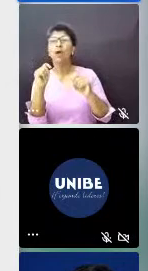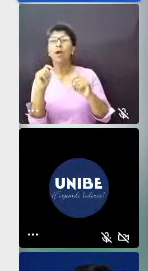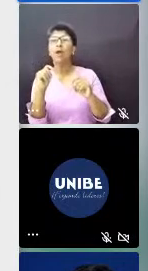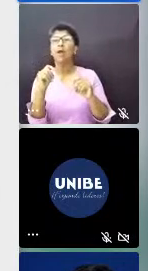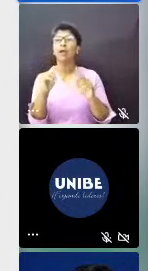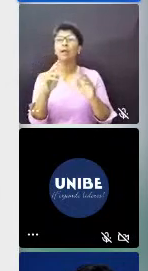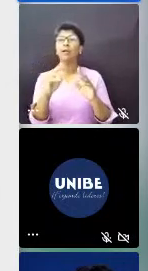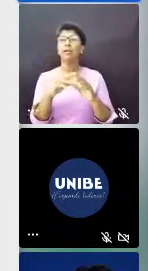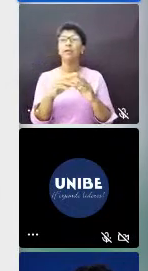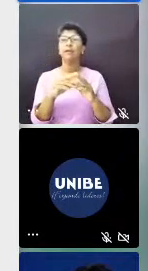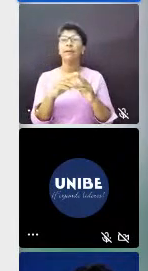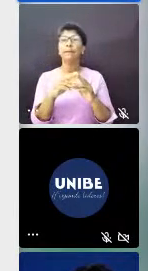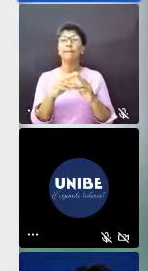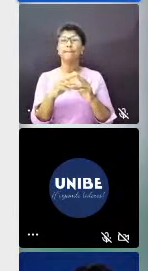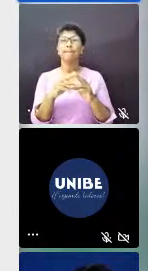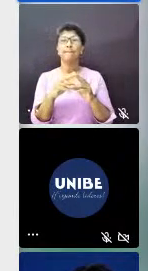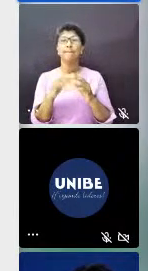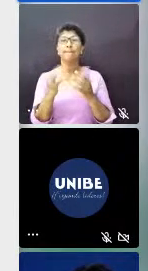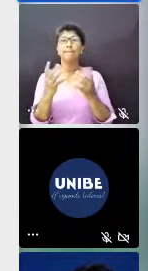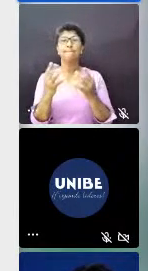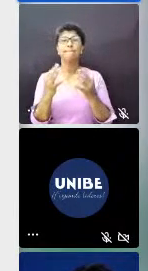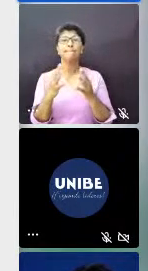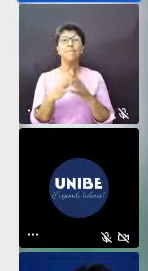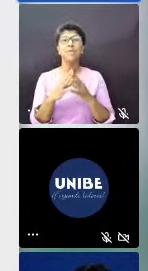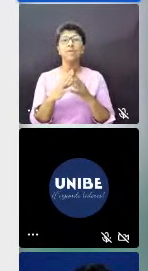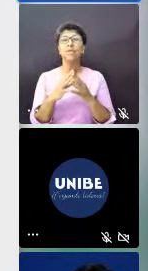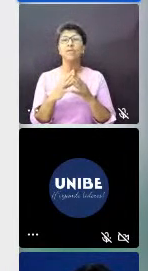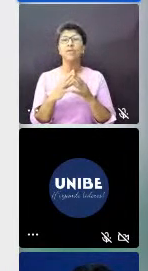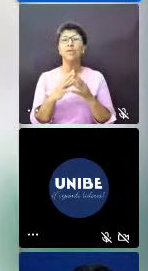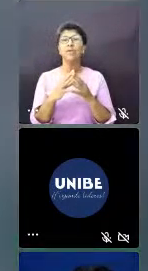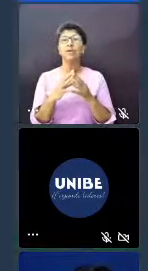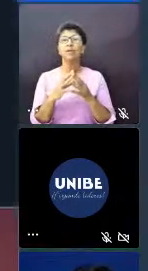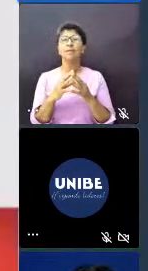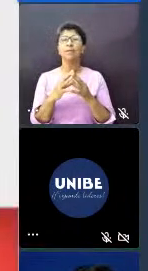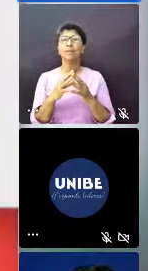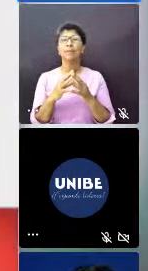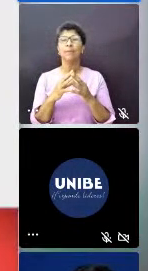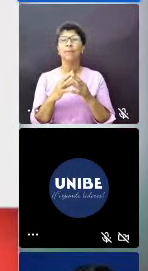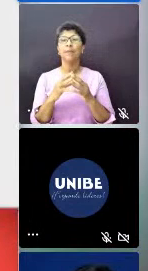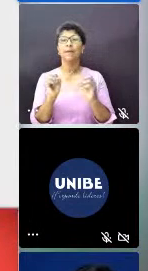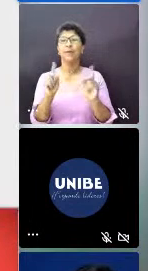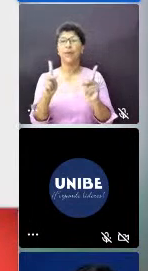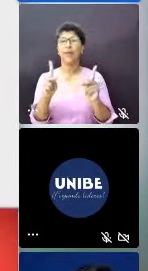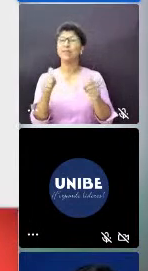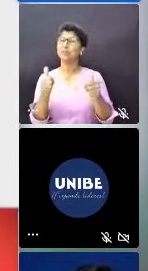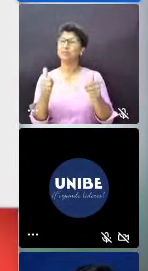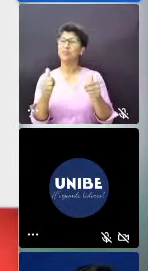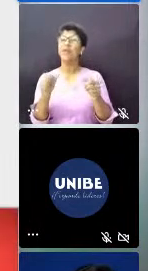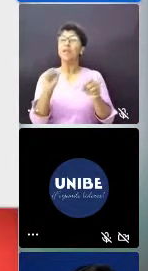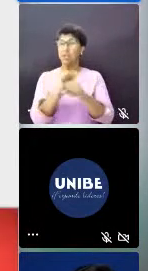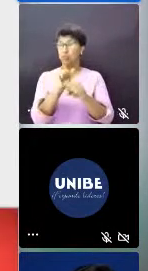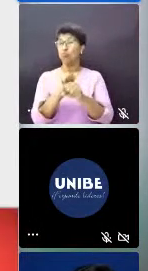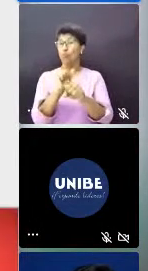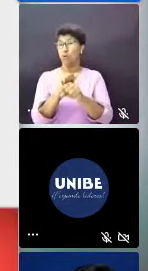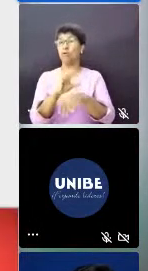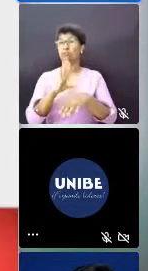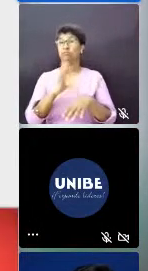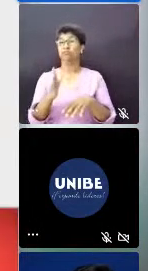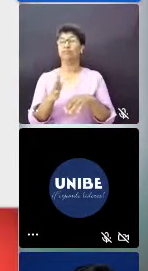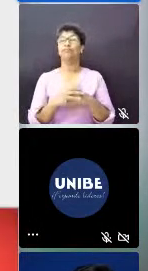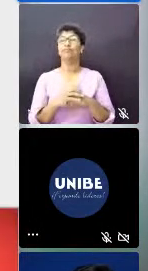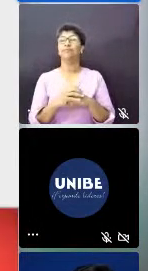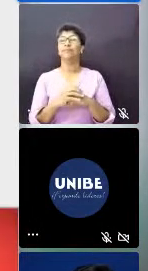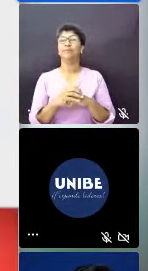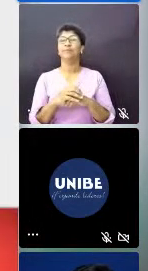One moment. I need to move things around to see it. Okay. Okay, I hope it works.